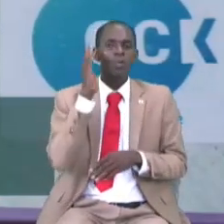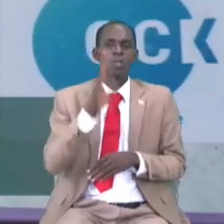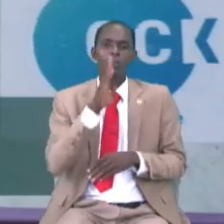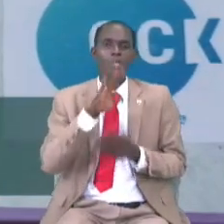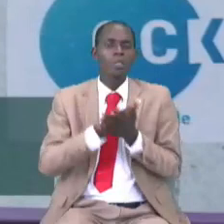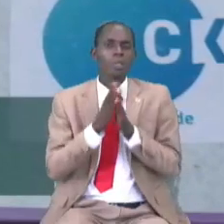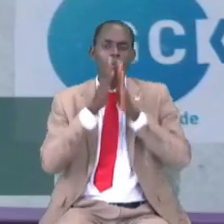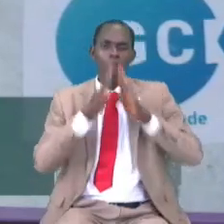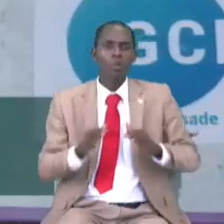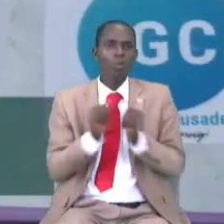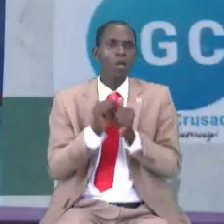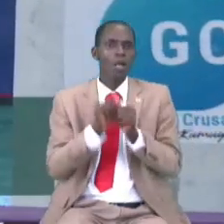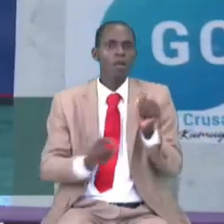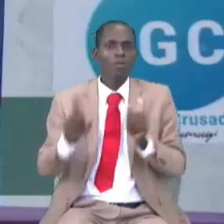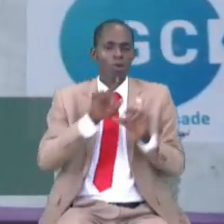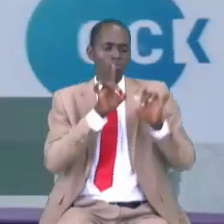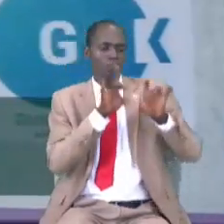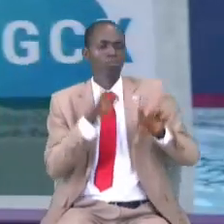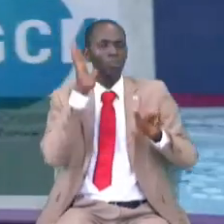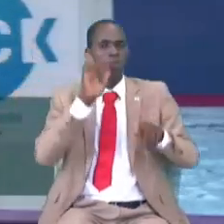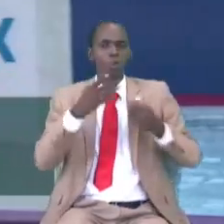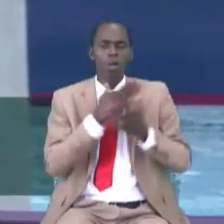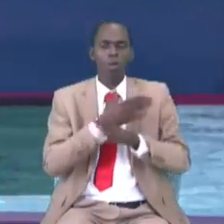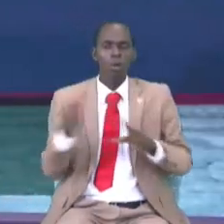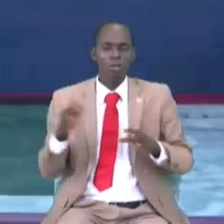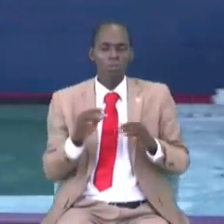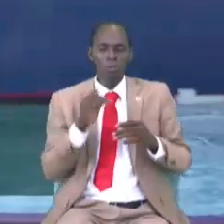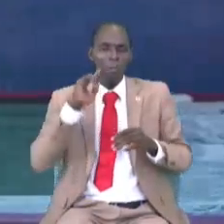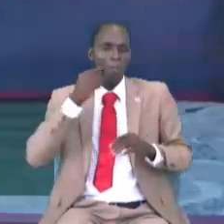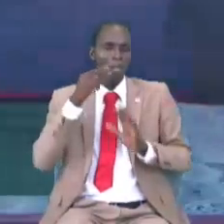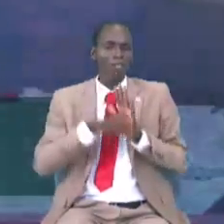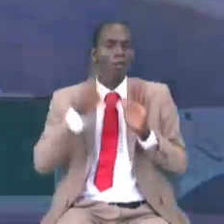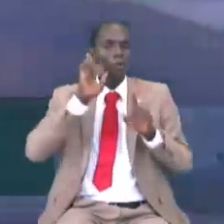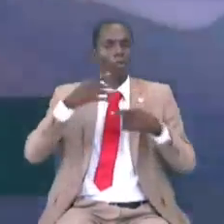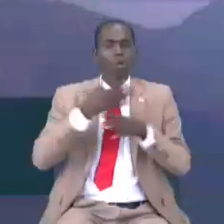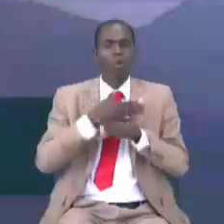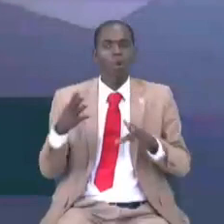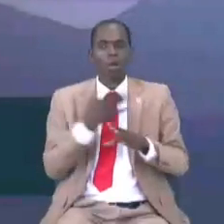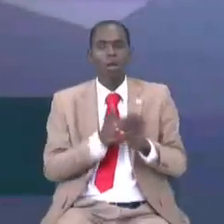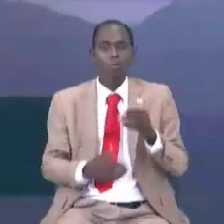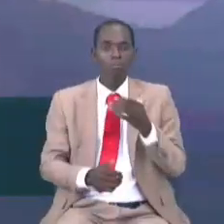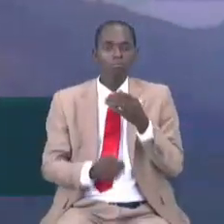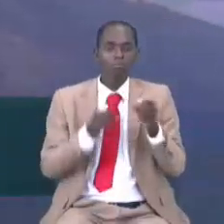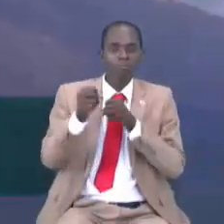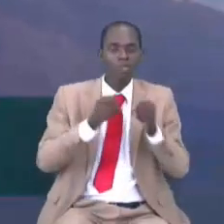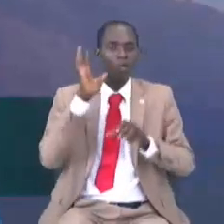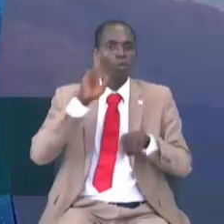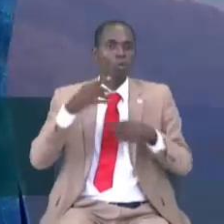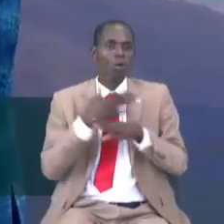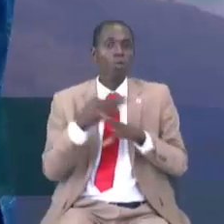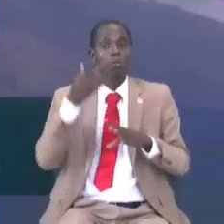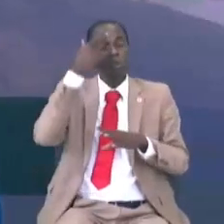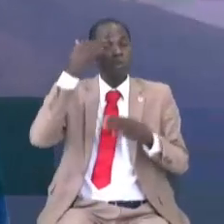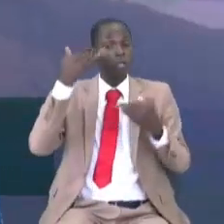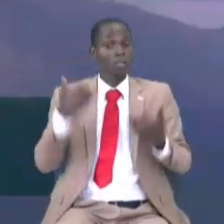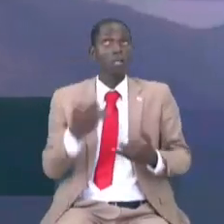And violence will go away. Because now God makes a perpetual pact, a covenant